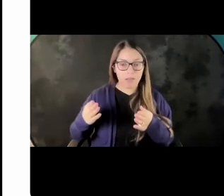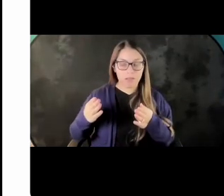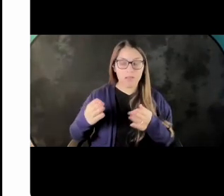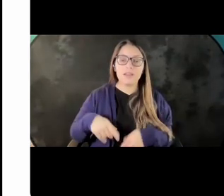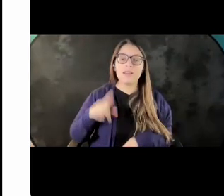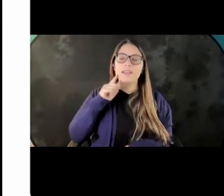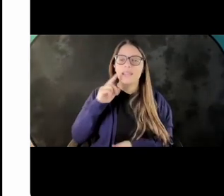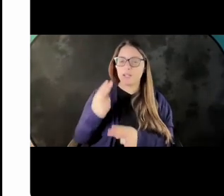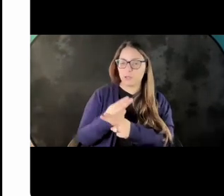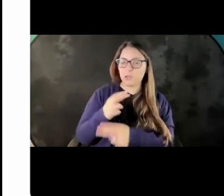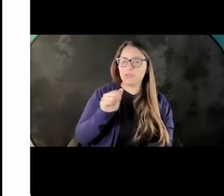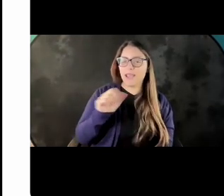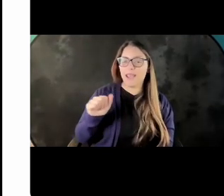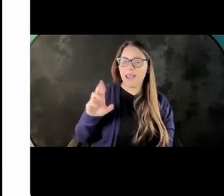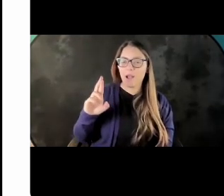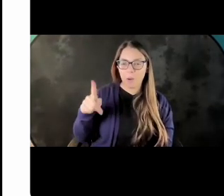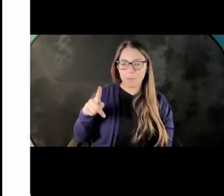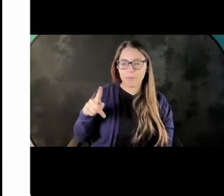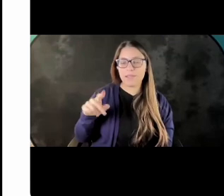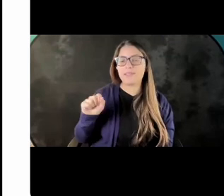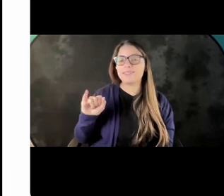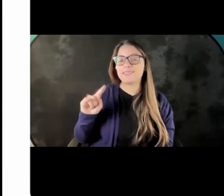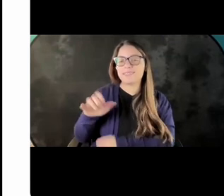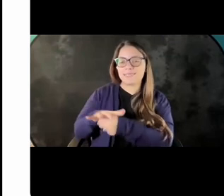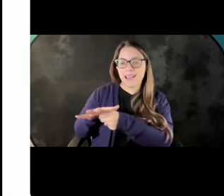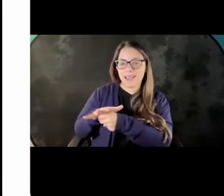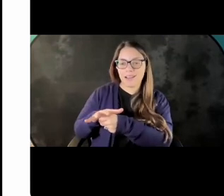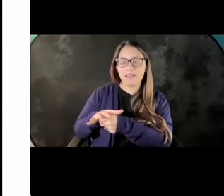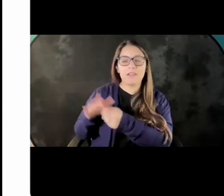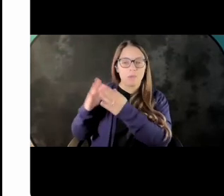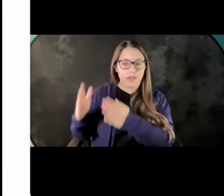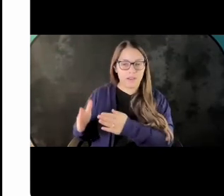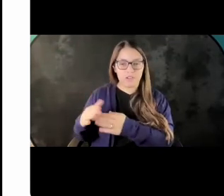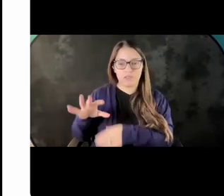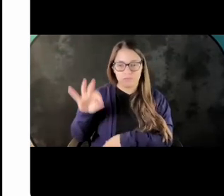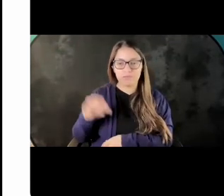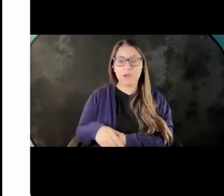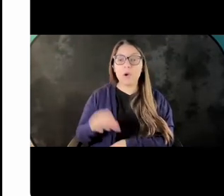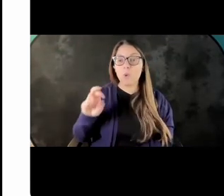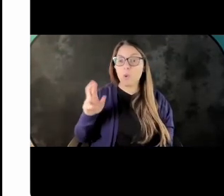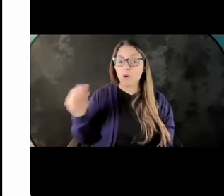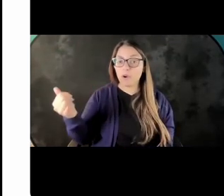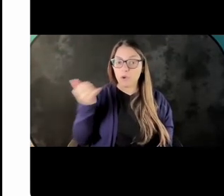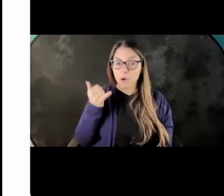AARP site locator tool, or you can phone them at